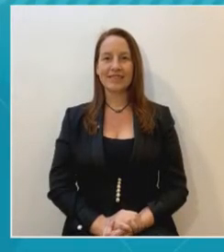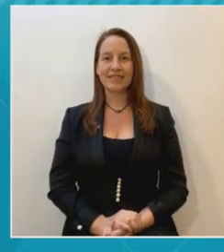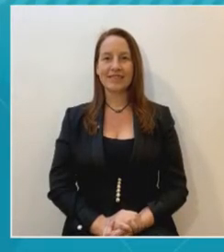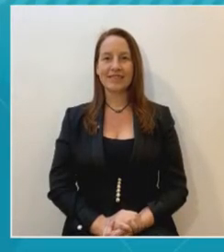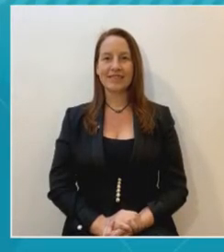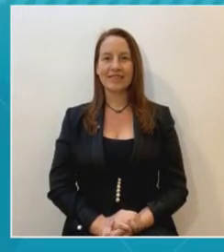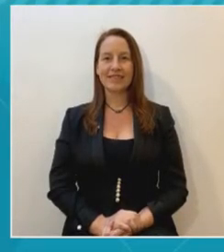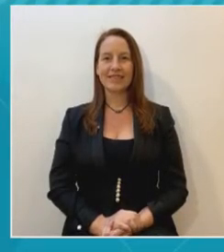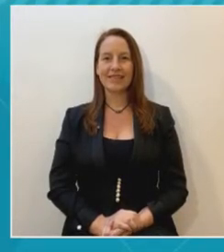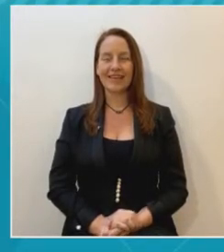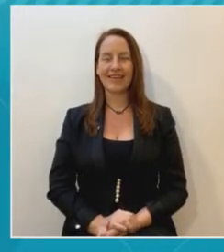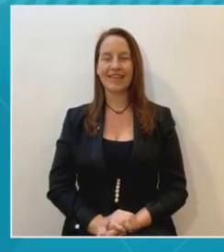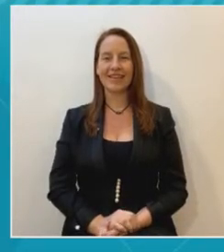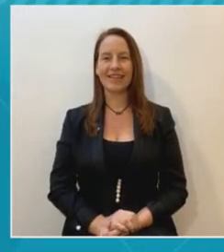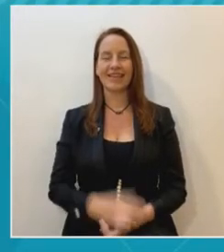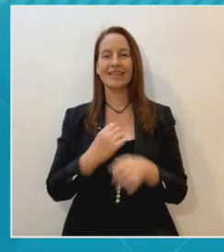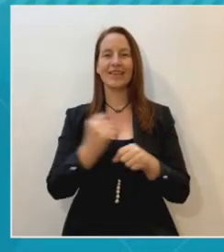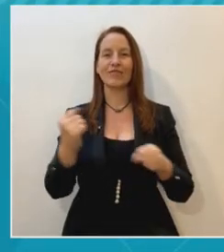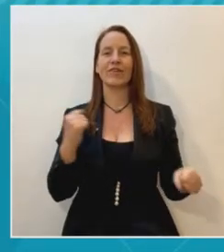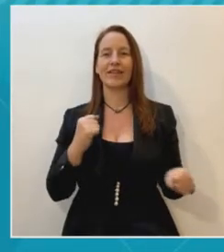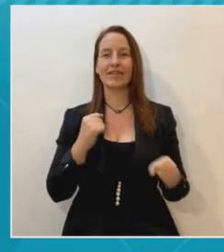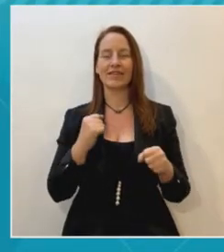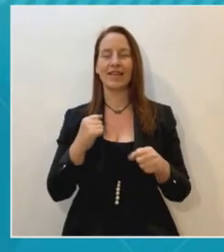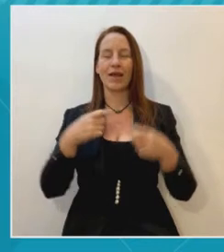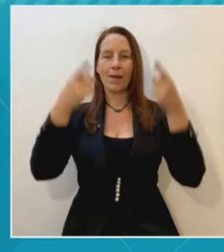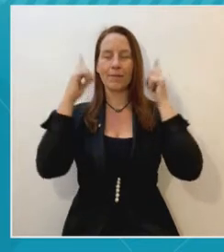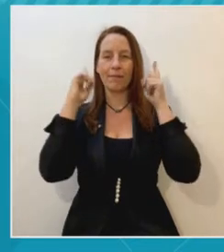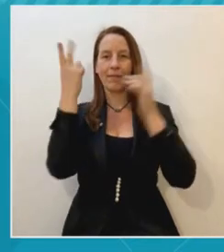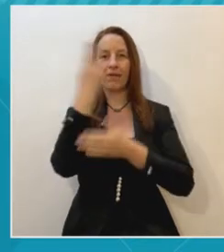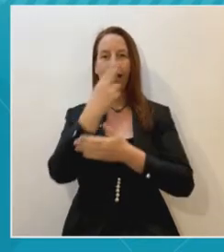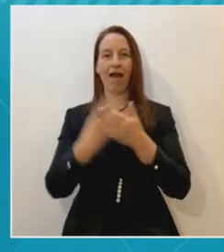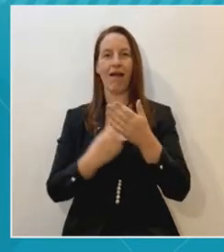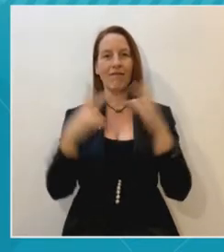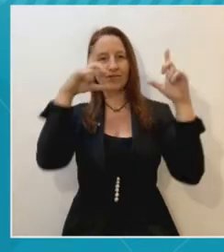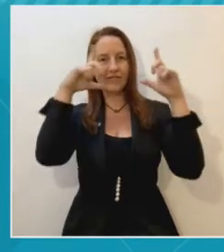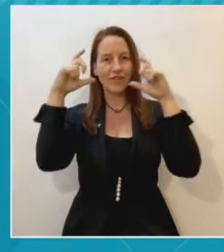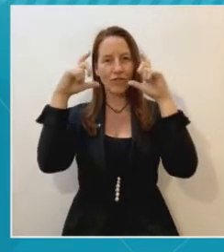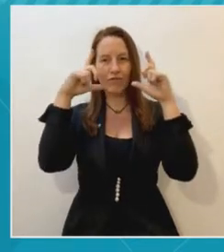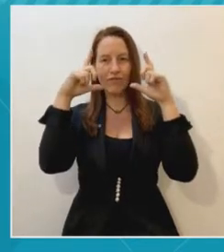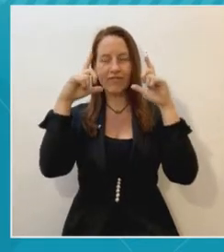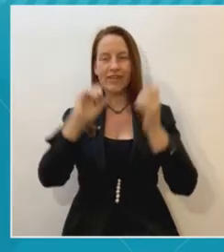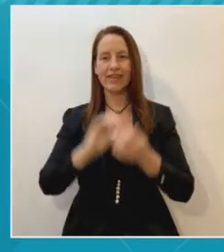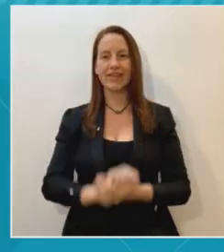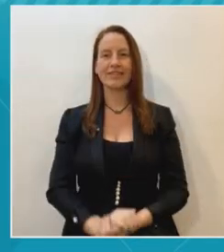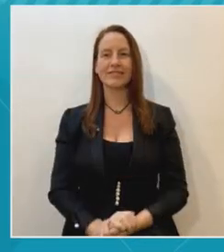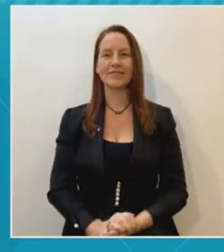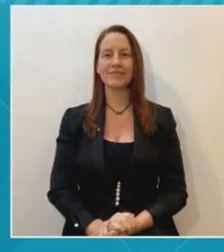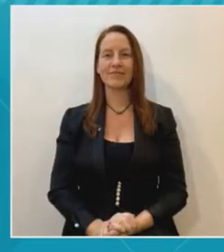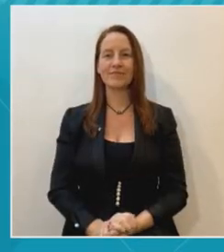Congrats. Degree of Master of Arts, Photography. Samuel Horn.